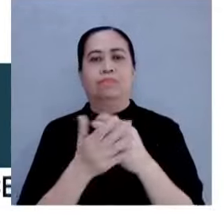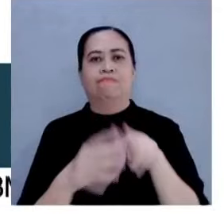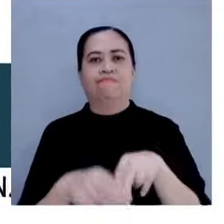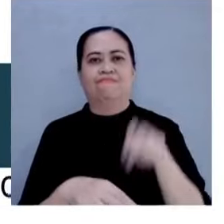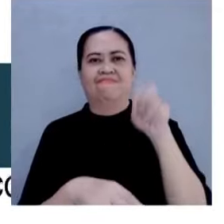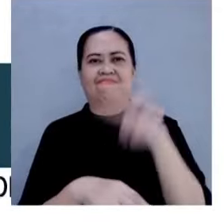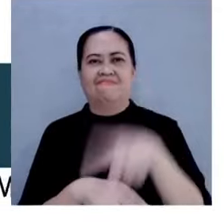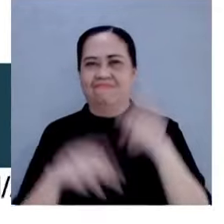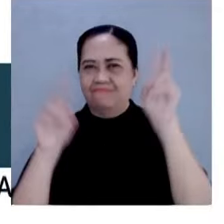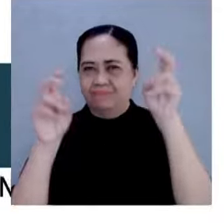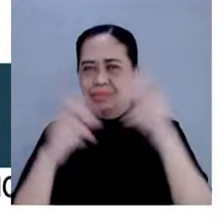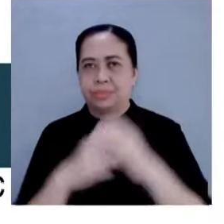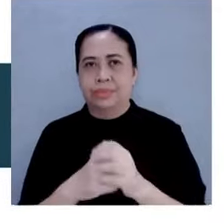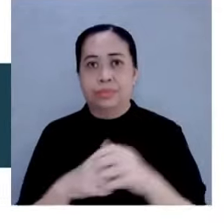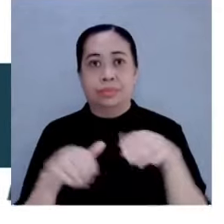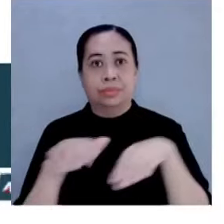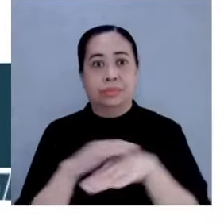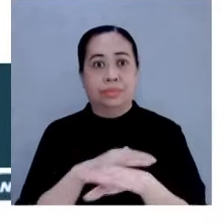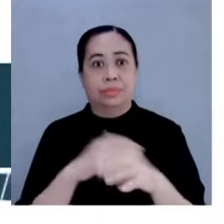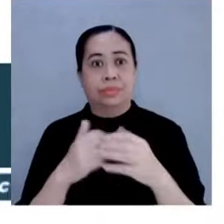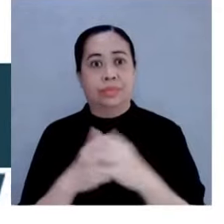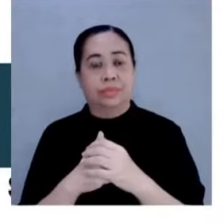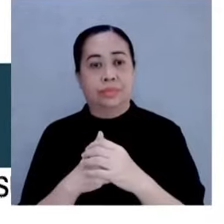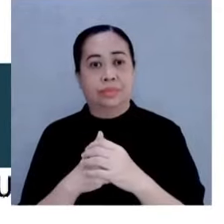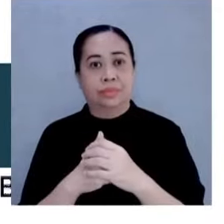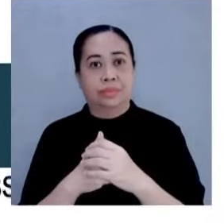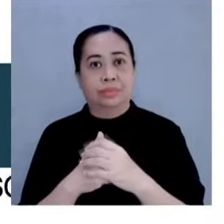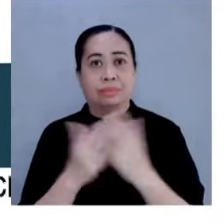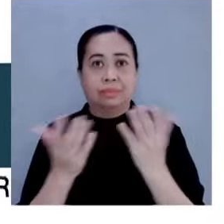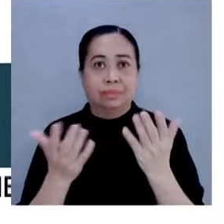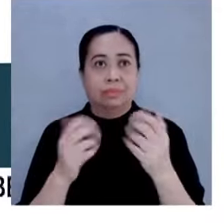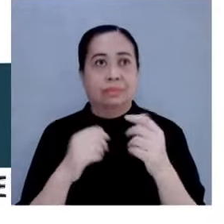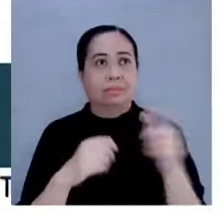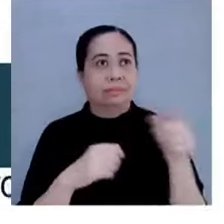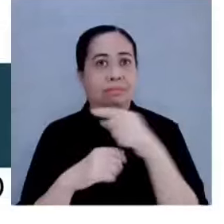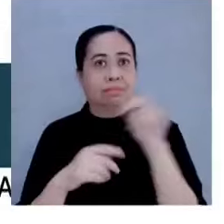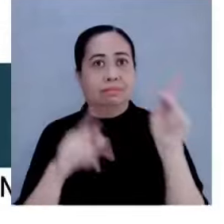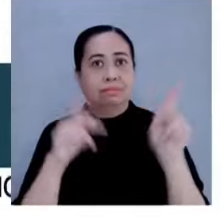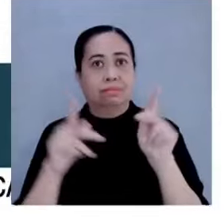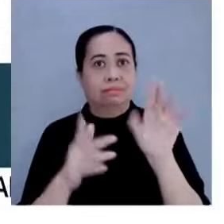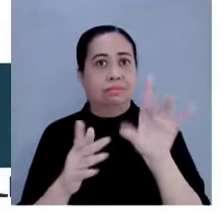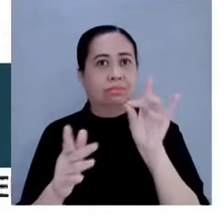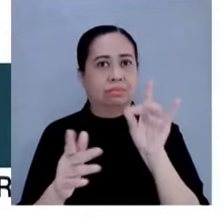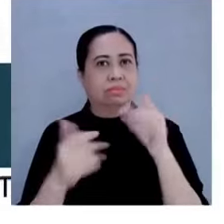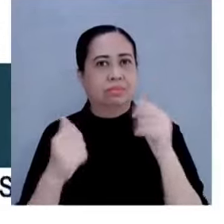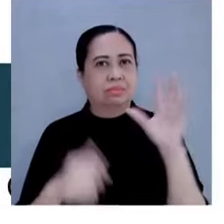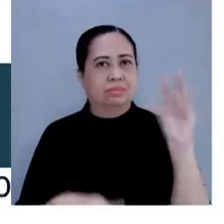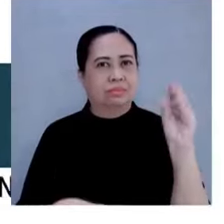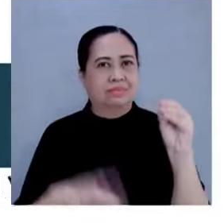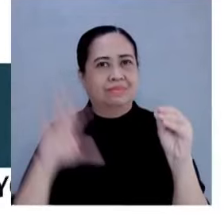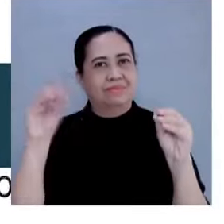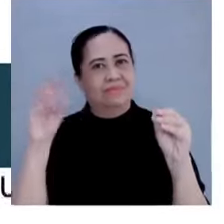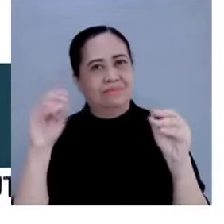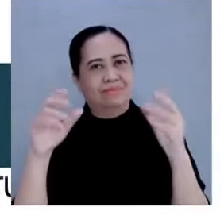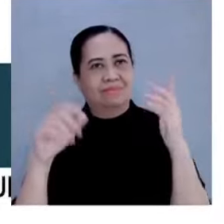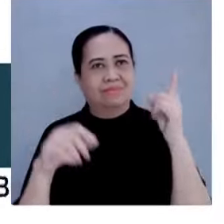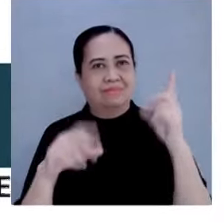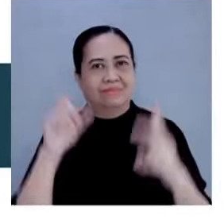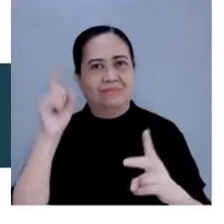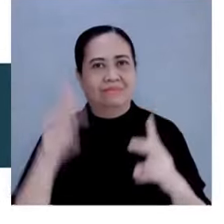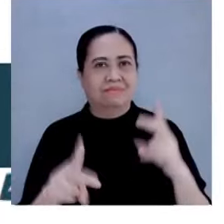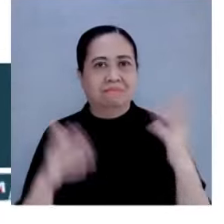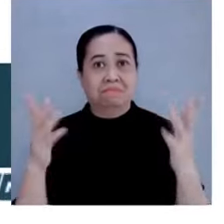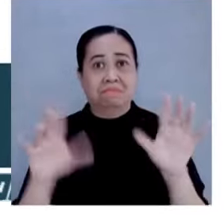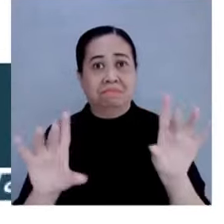nga, pagpasok ko dito, at least my choice na. So it now becomes 50-50, right? It's a 50-50